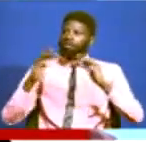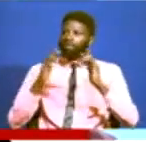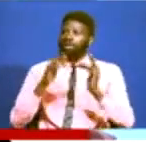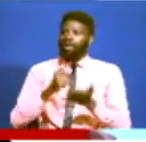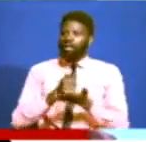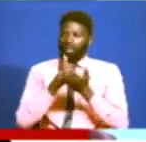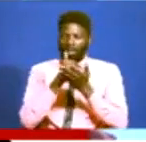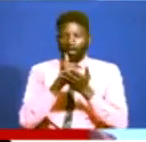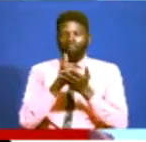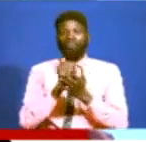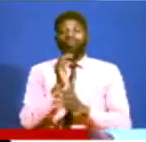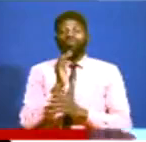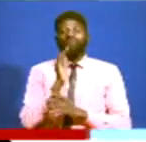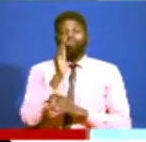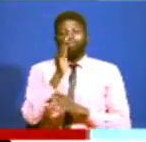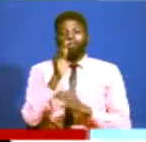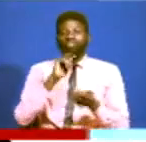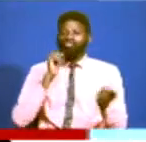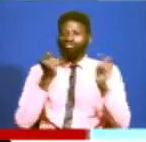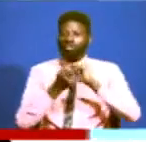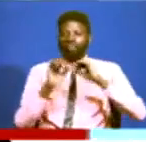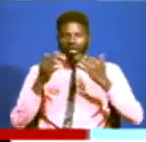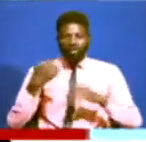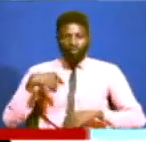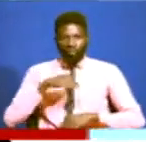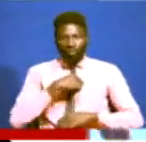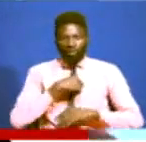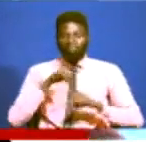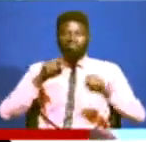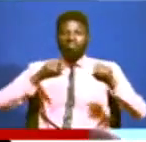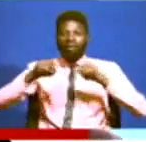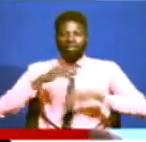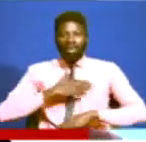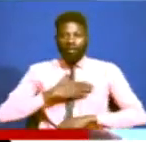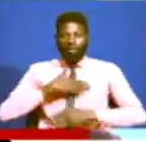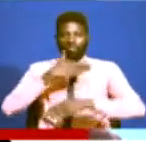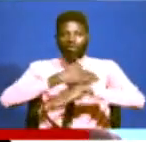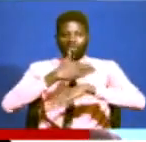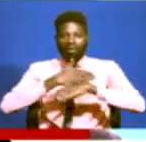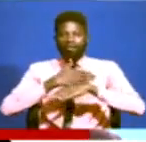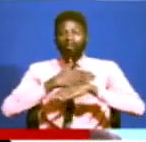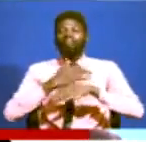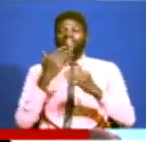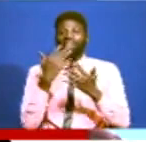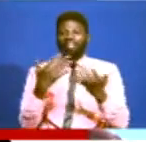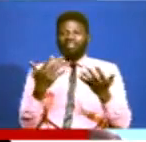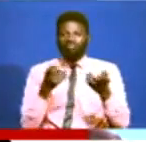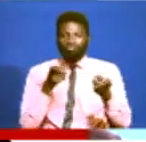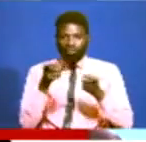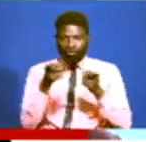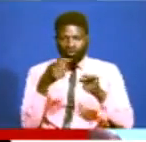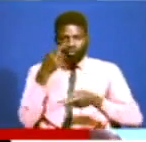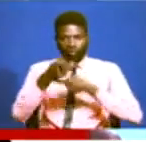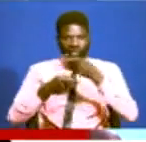which we manage our customs procedures. The system has reduced cargo clearance and processing